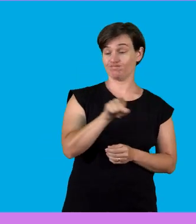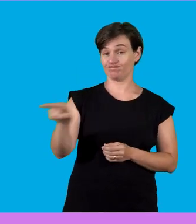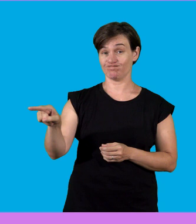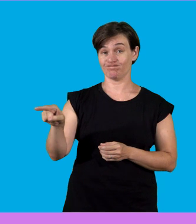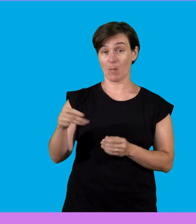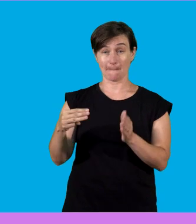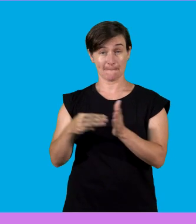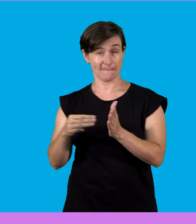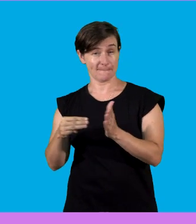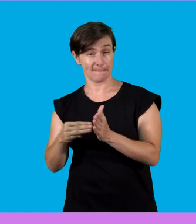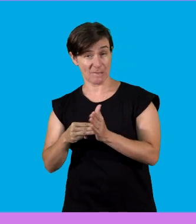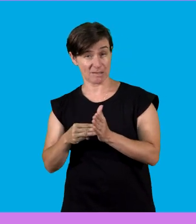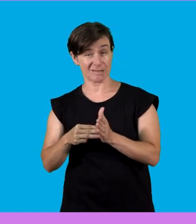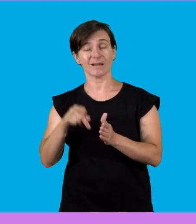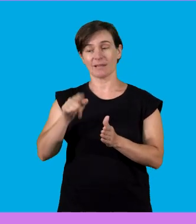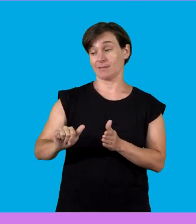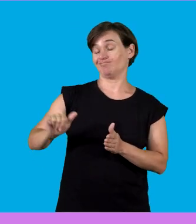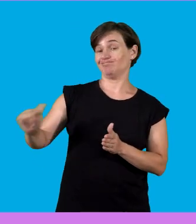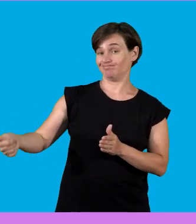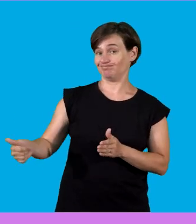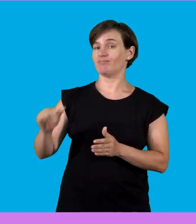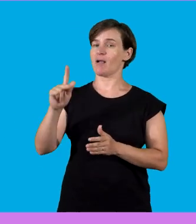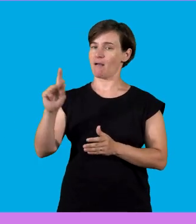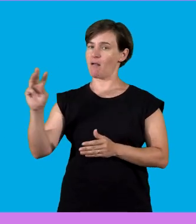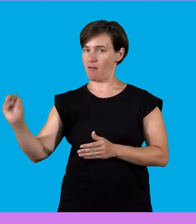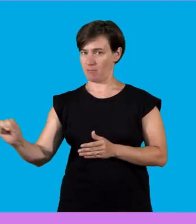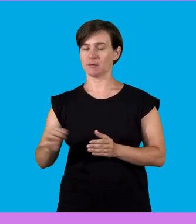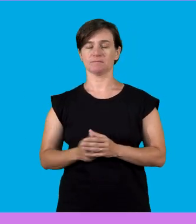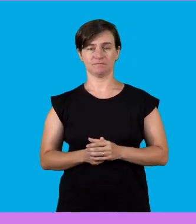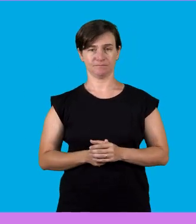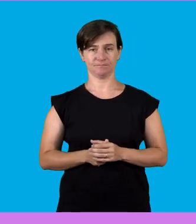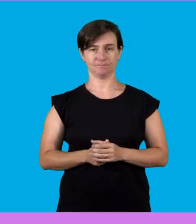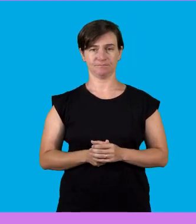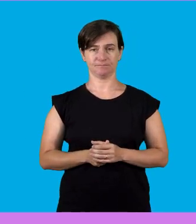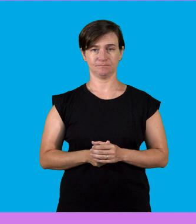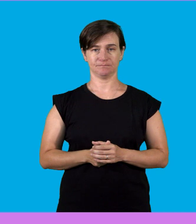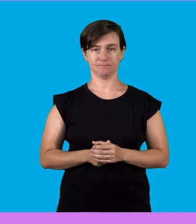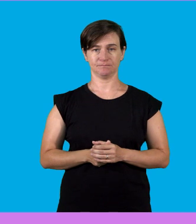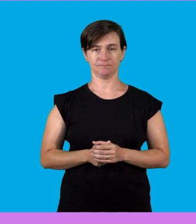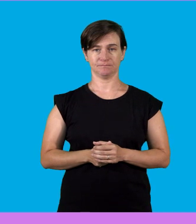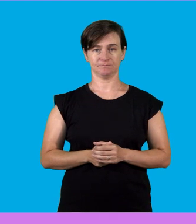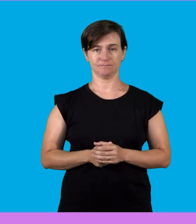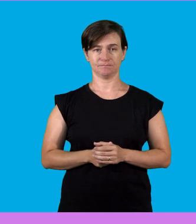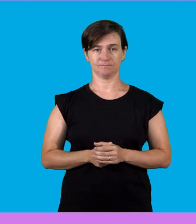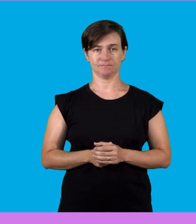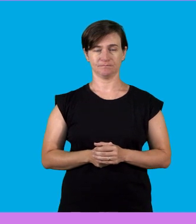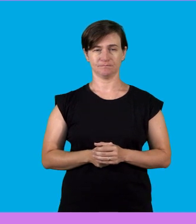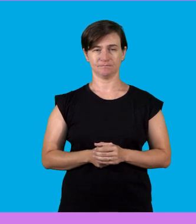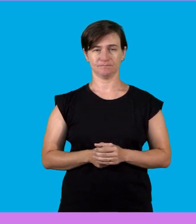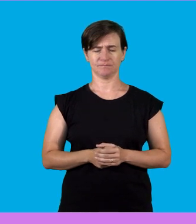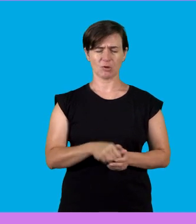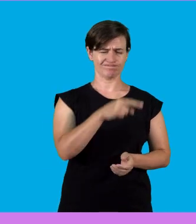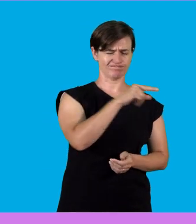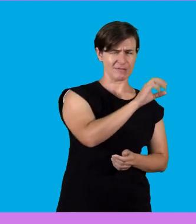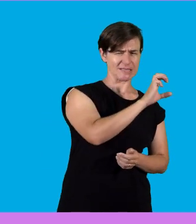to meters and then finish off at kilometers. Now the conversion